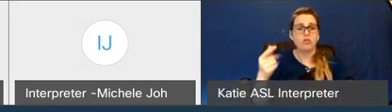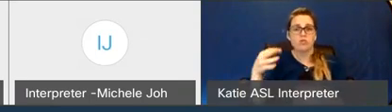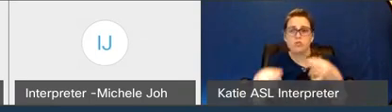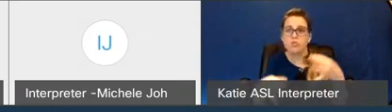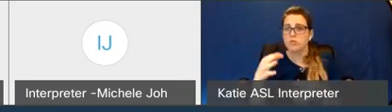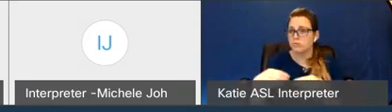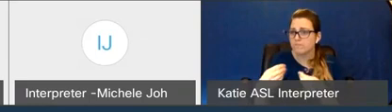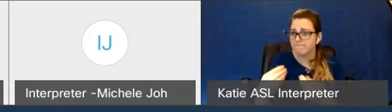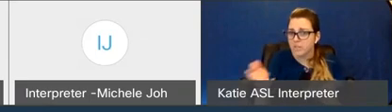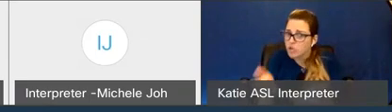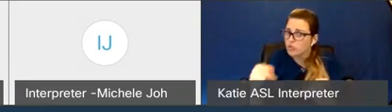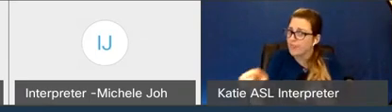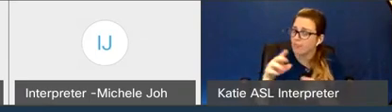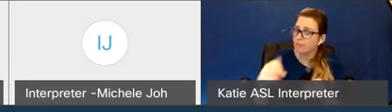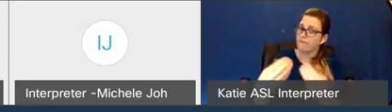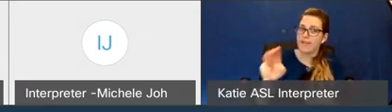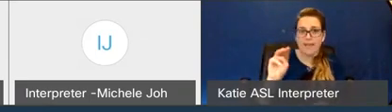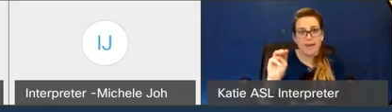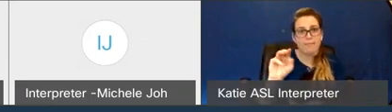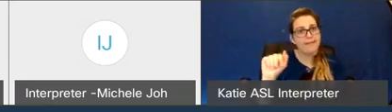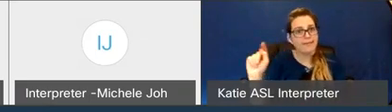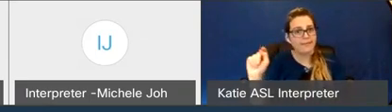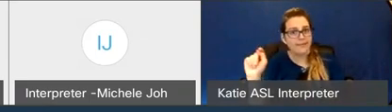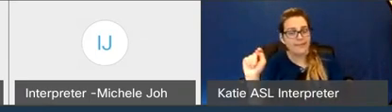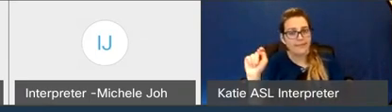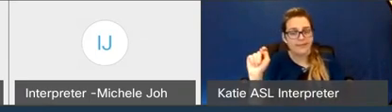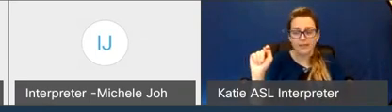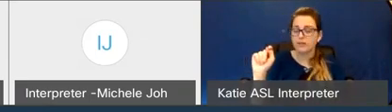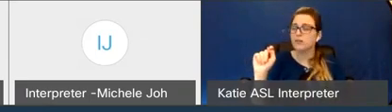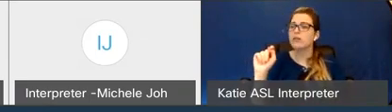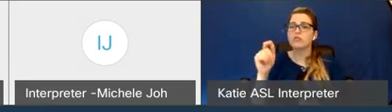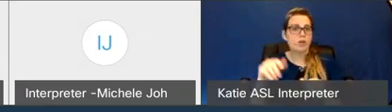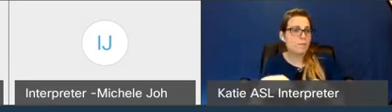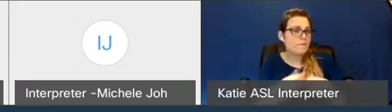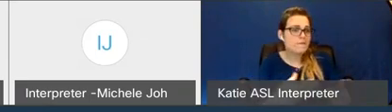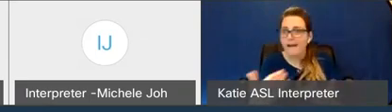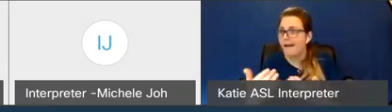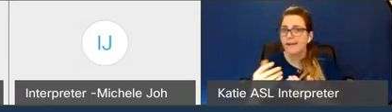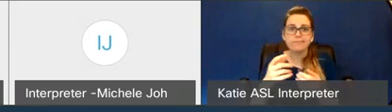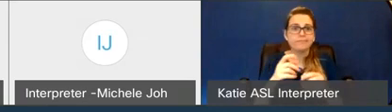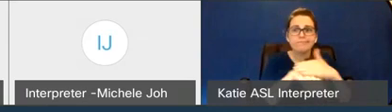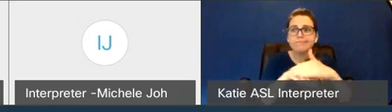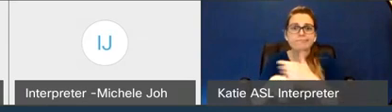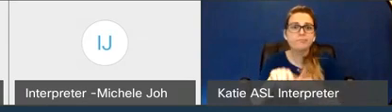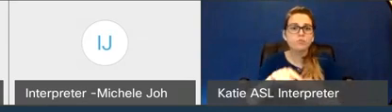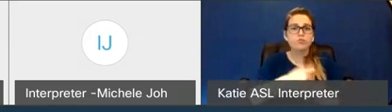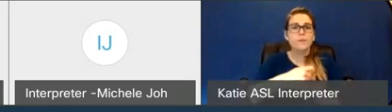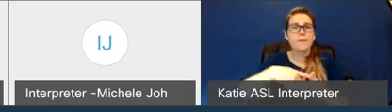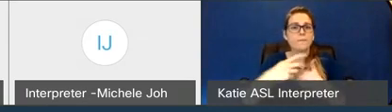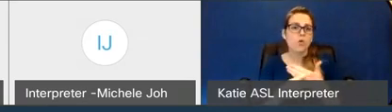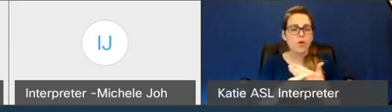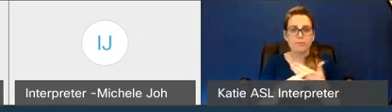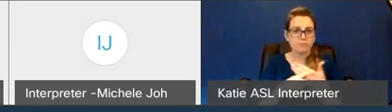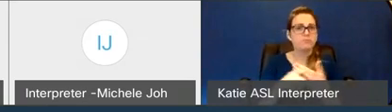that they will not deny access to drug court programs to any eligible client for his or her use of FDA-approved medications